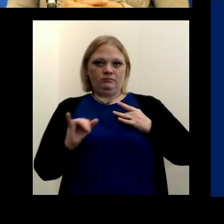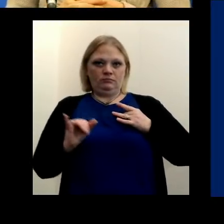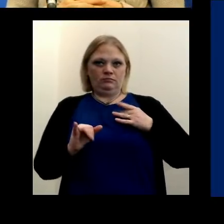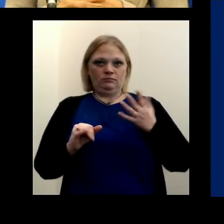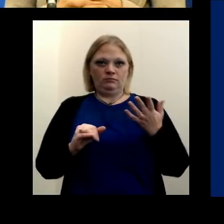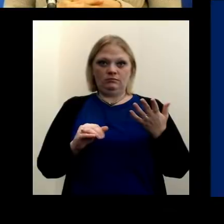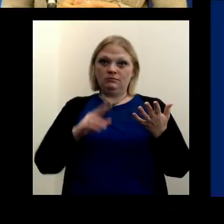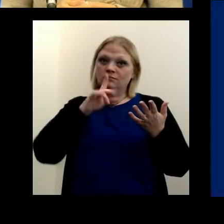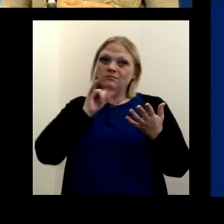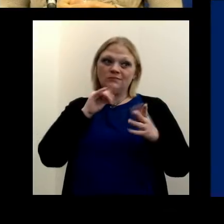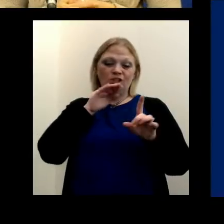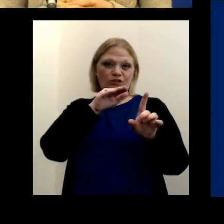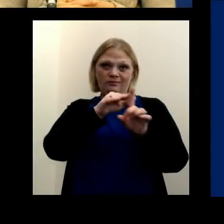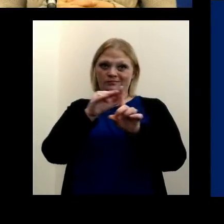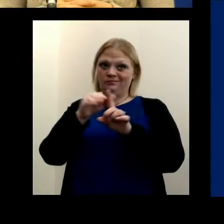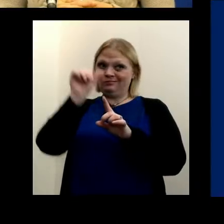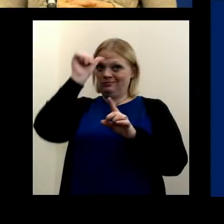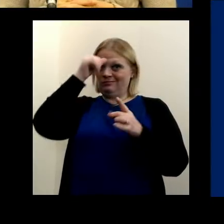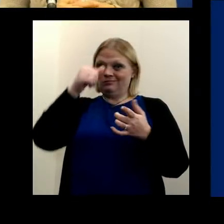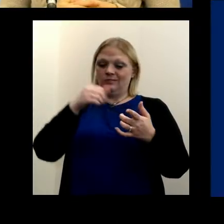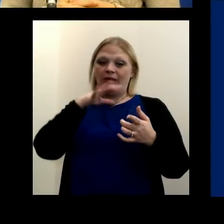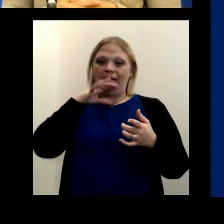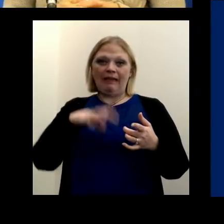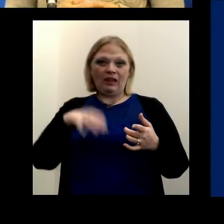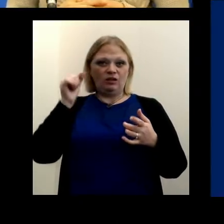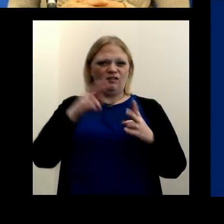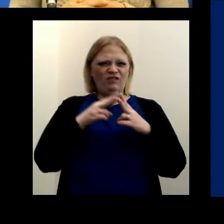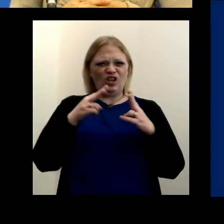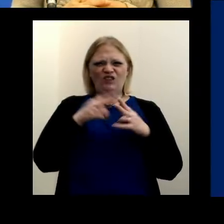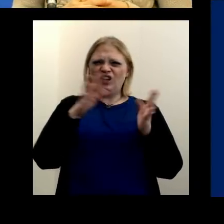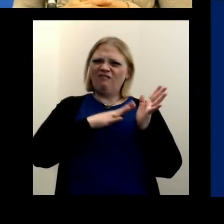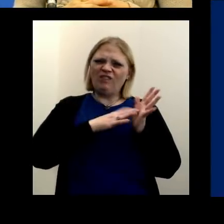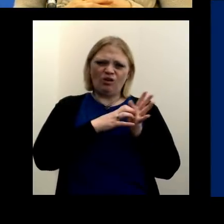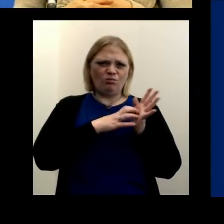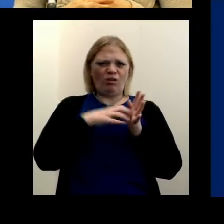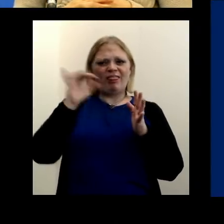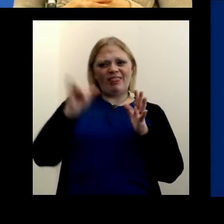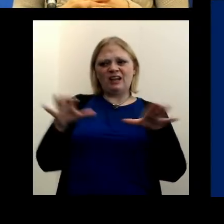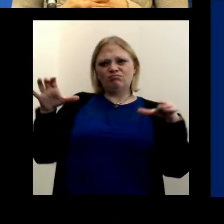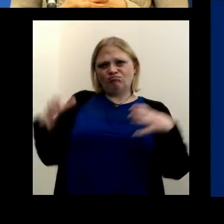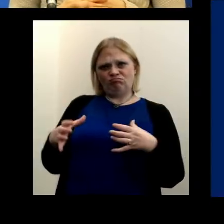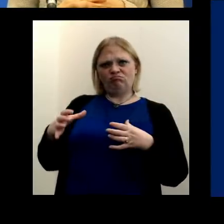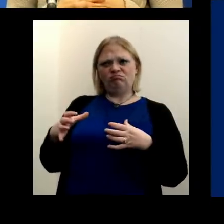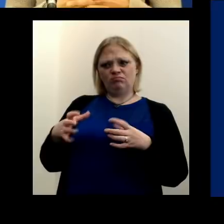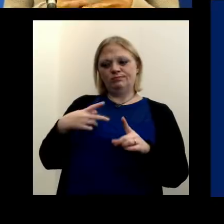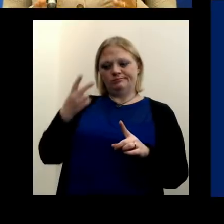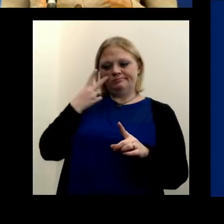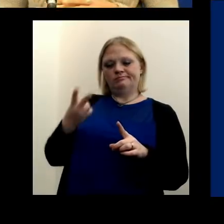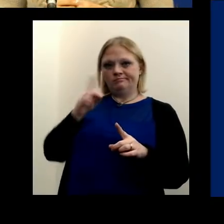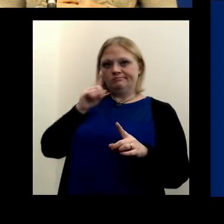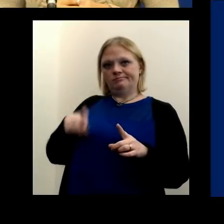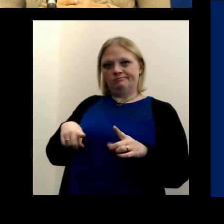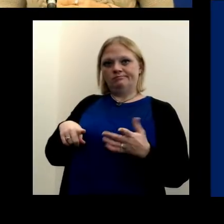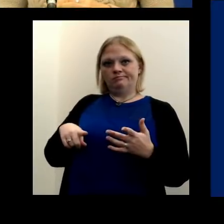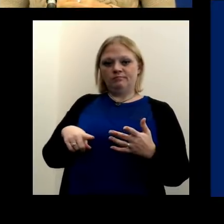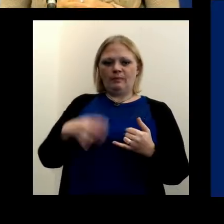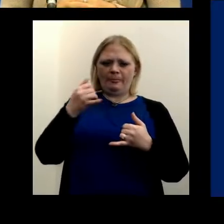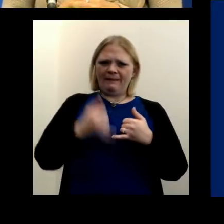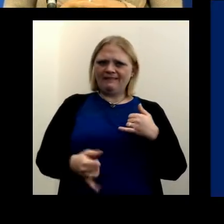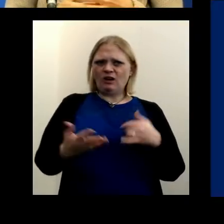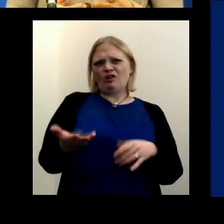reminds us that our elderly are very, very vulnerable. This is the population that we're seeing. And the last time I looked at the